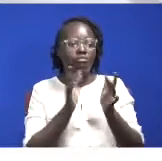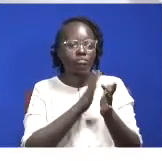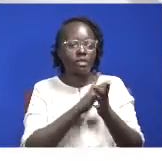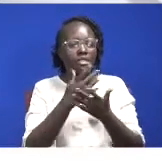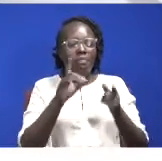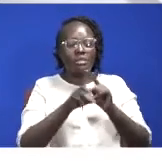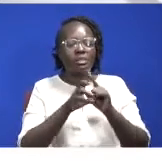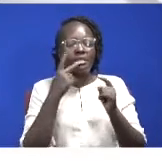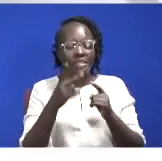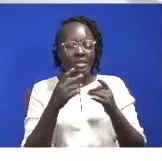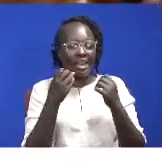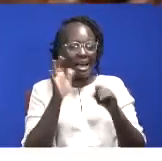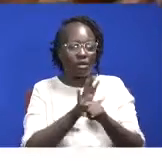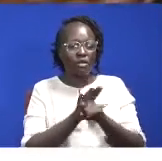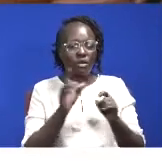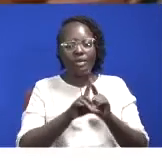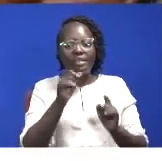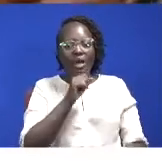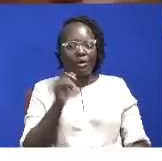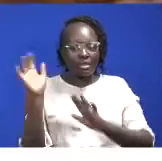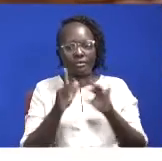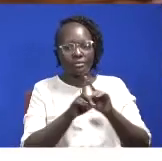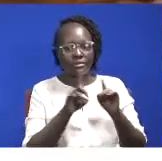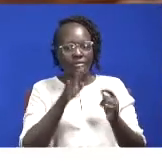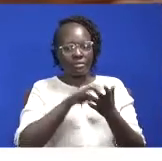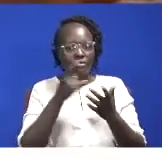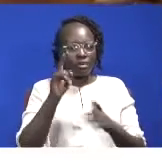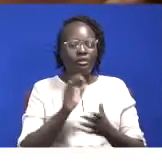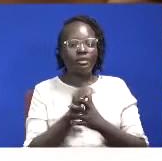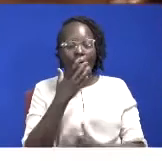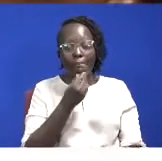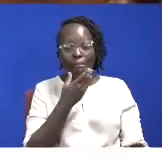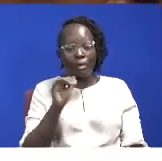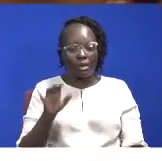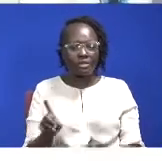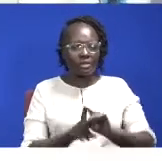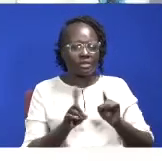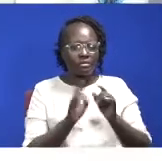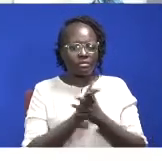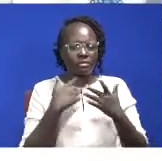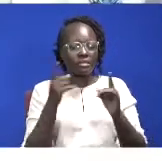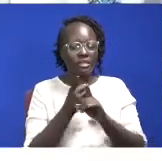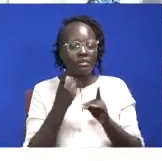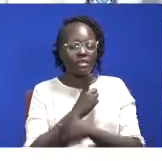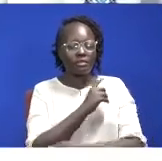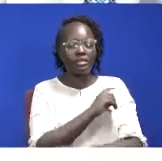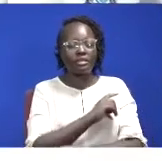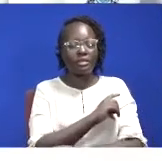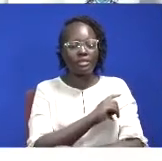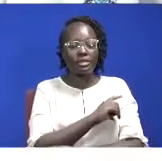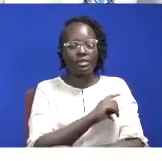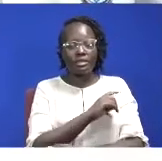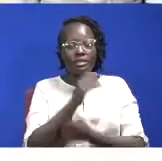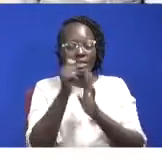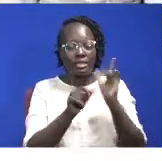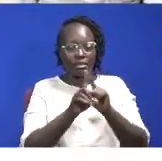see when they are much older. In such cases of Curson, it limits the number of surgeries since it requires quite involving